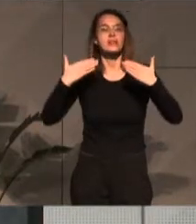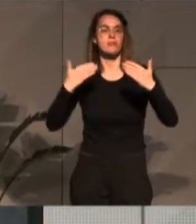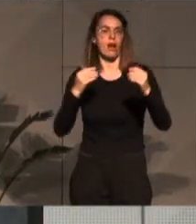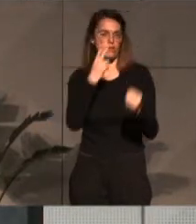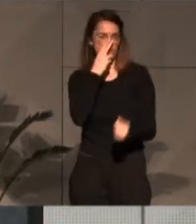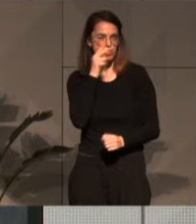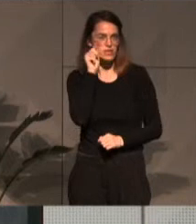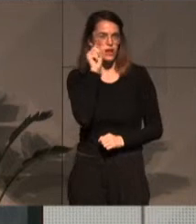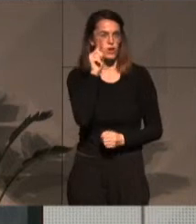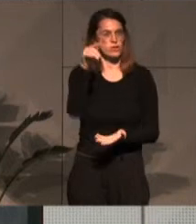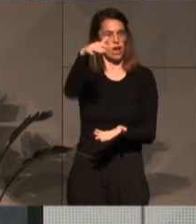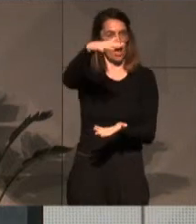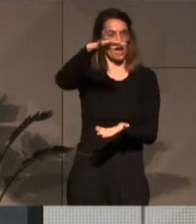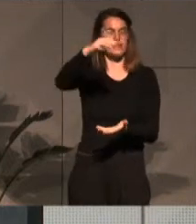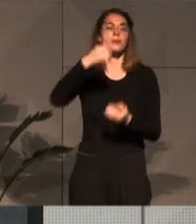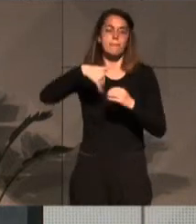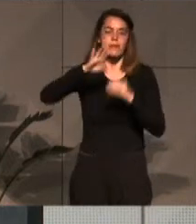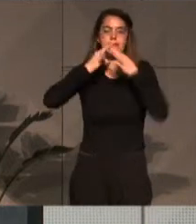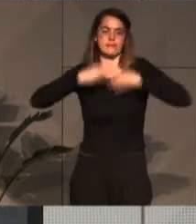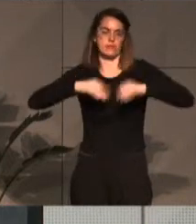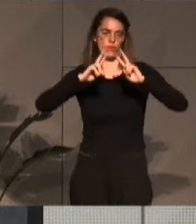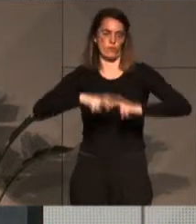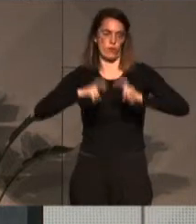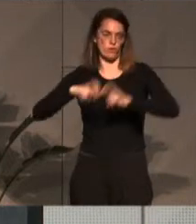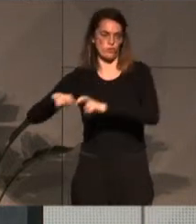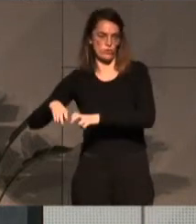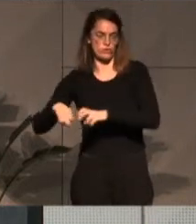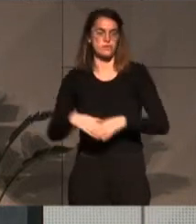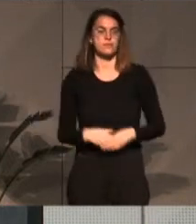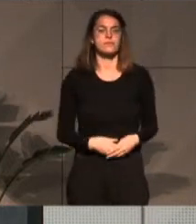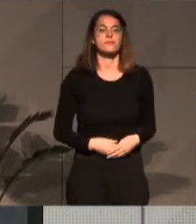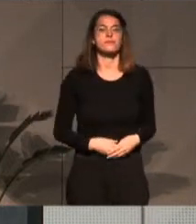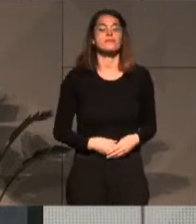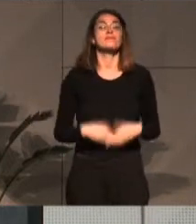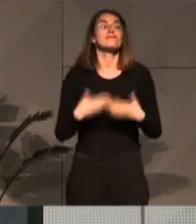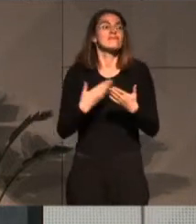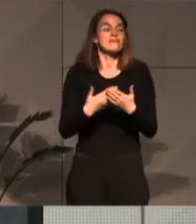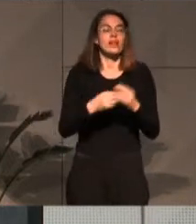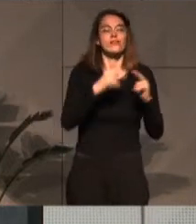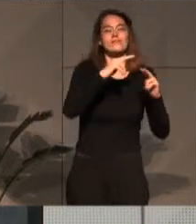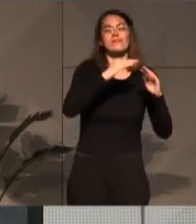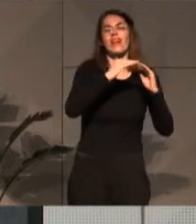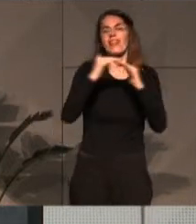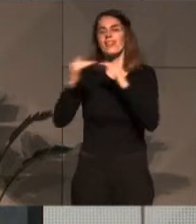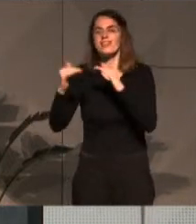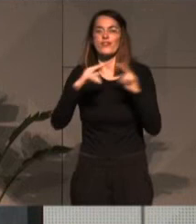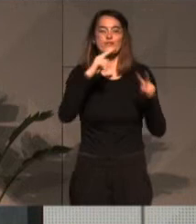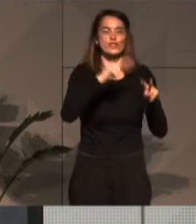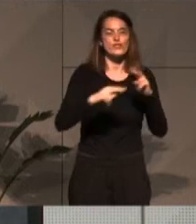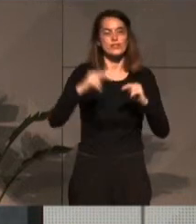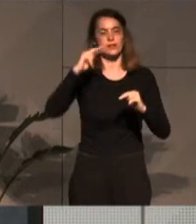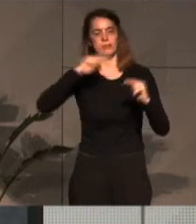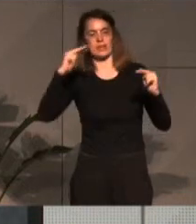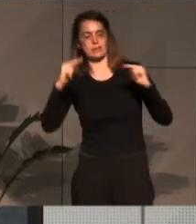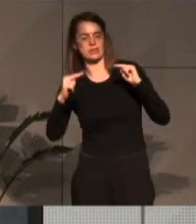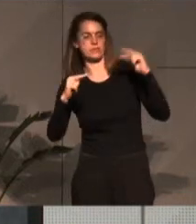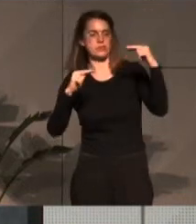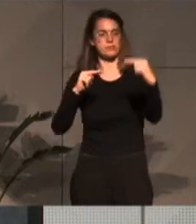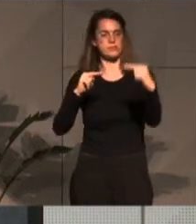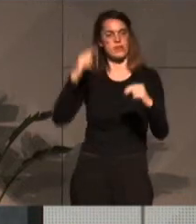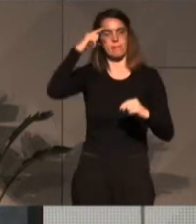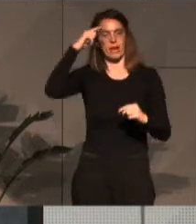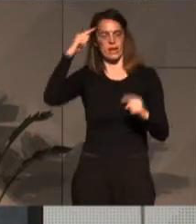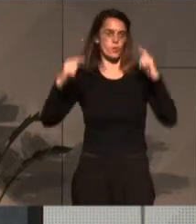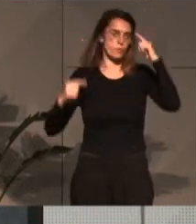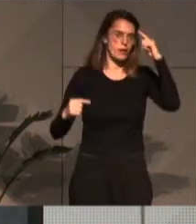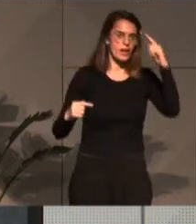the climate-relevant processes in the Arctic. We all had this one objective, which is why the different opinions in